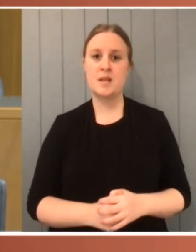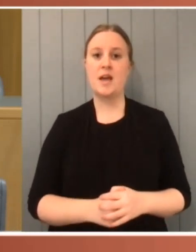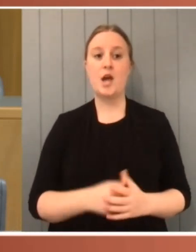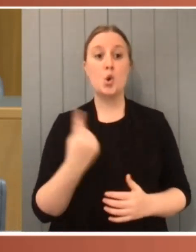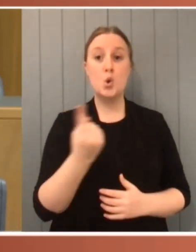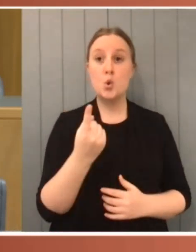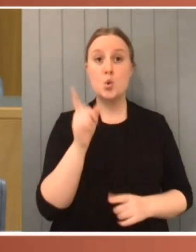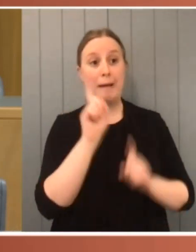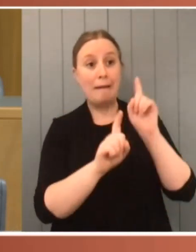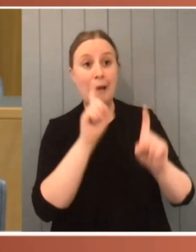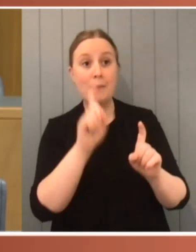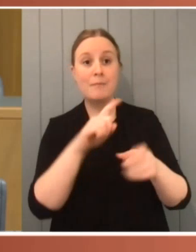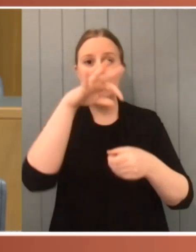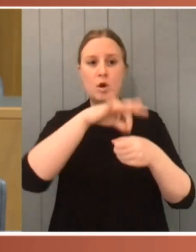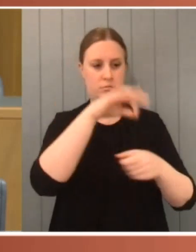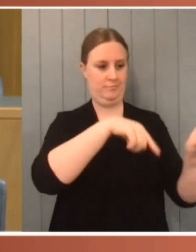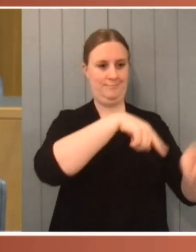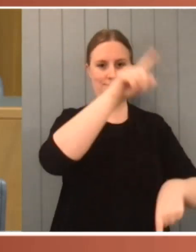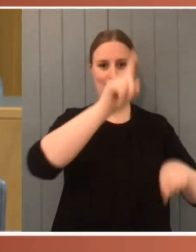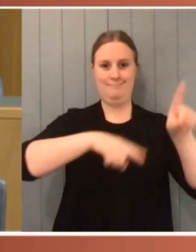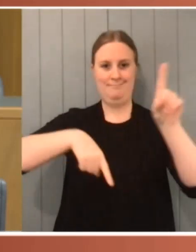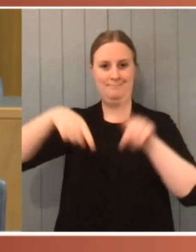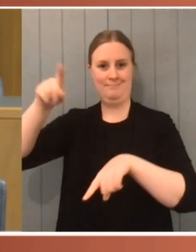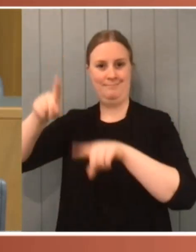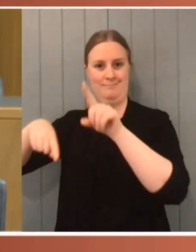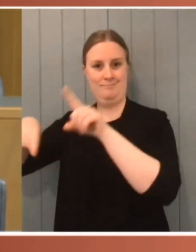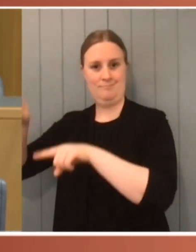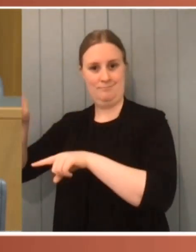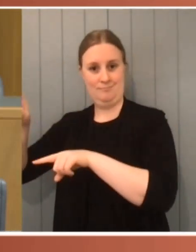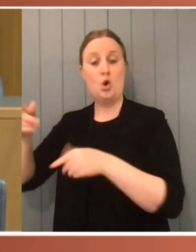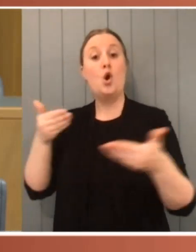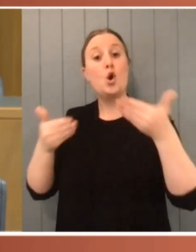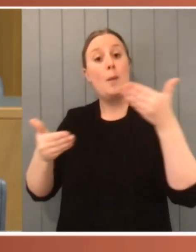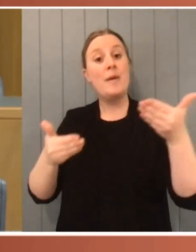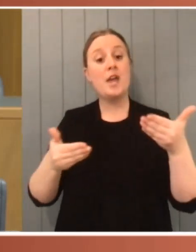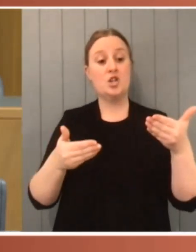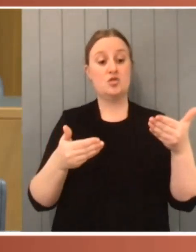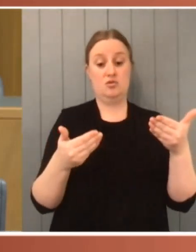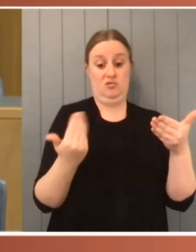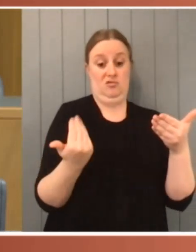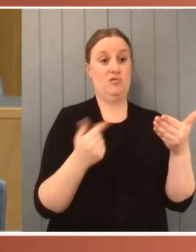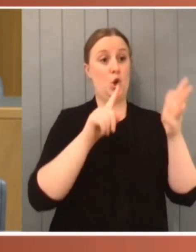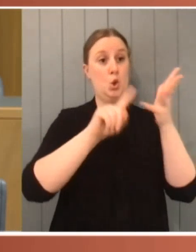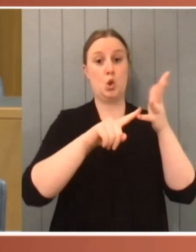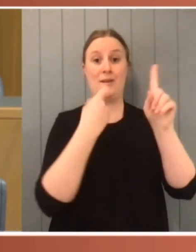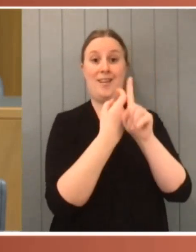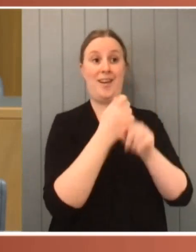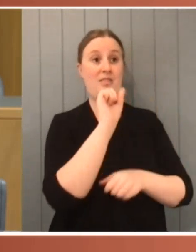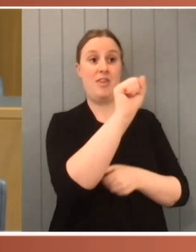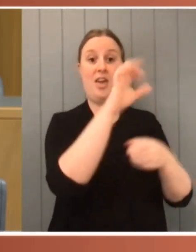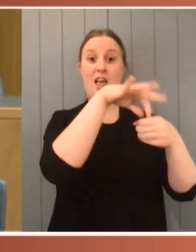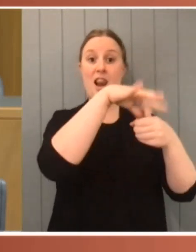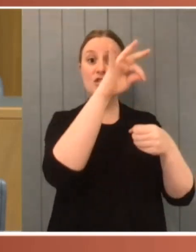to the situation in this month's United Kingdom election. Turnout there is estimated to have slumped